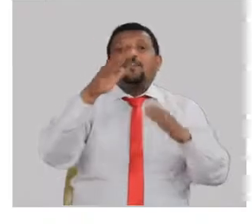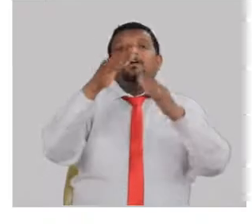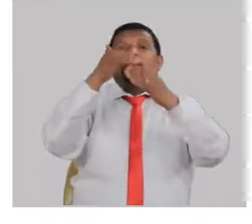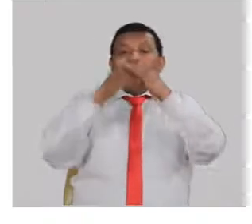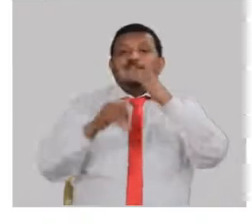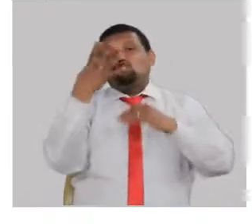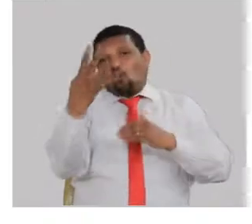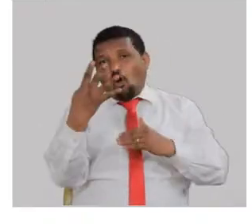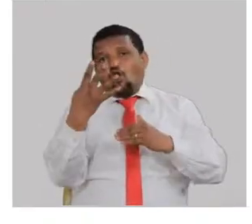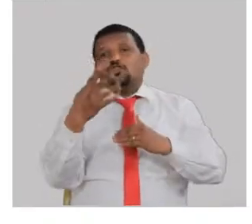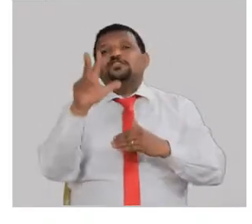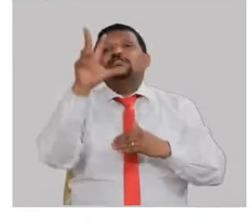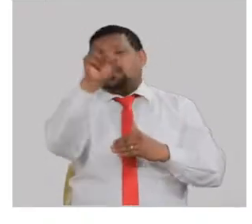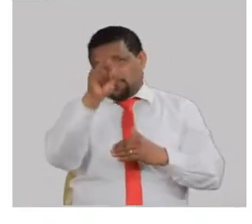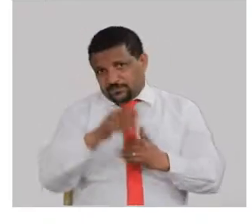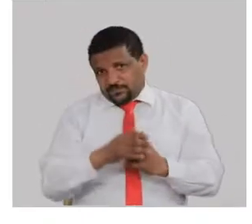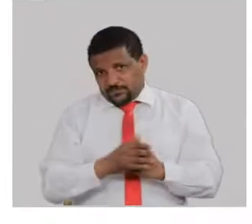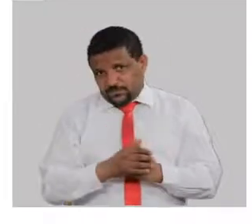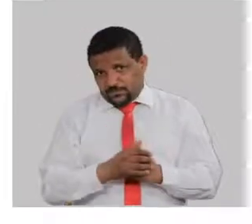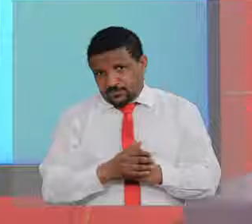4, which is 30.